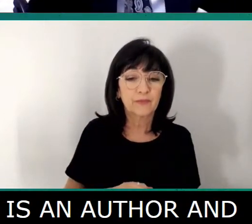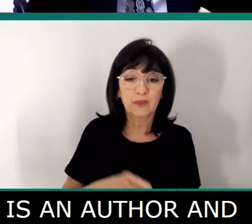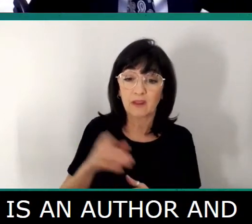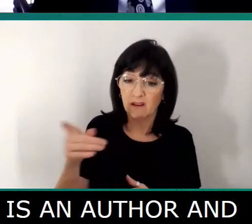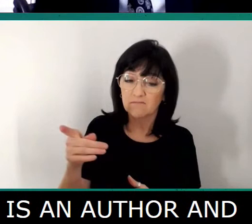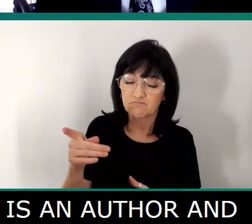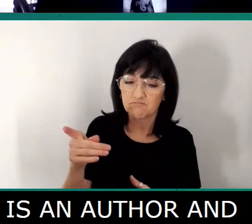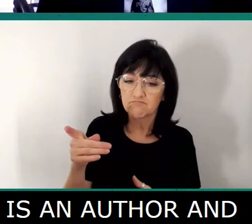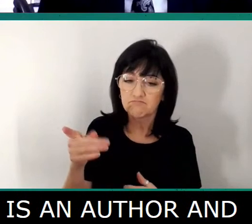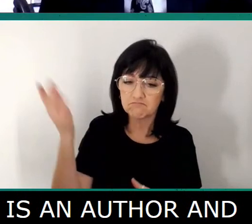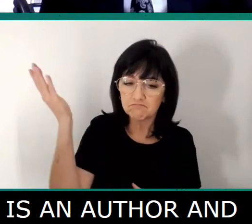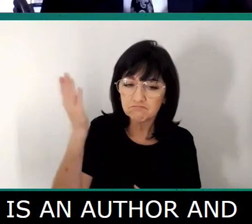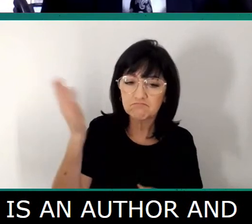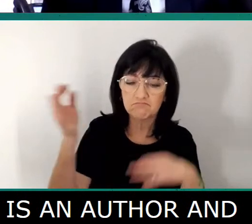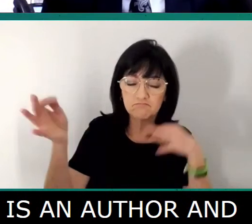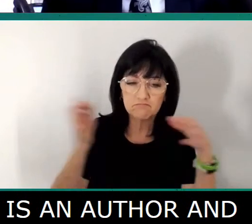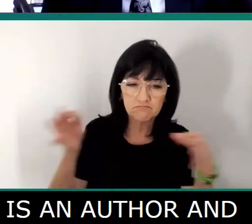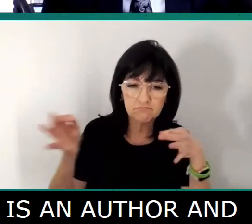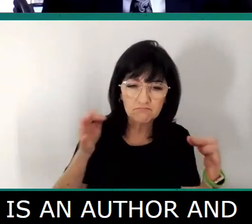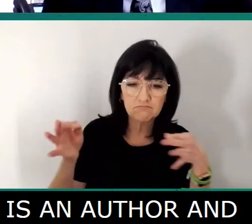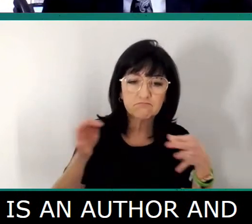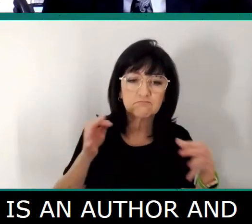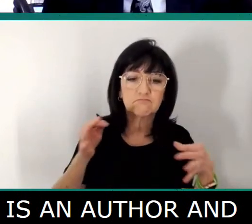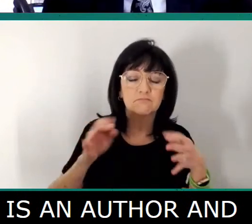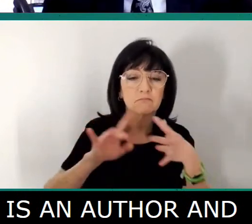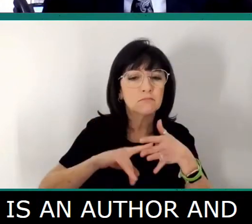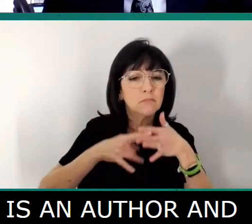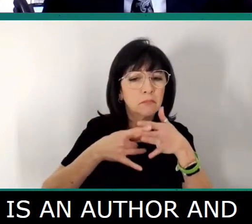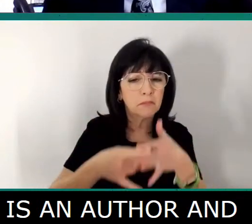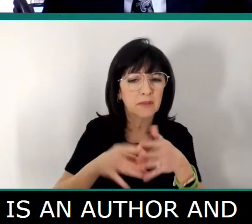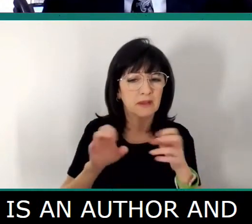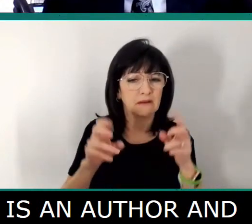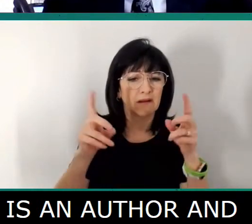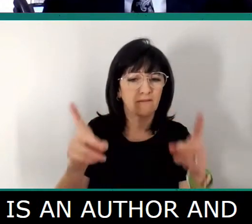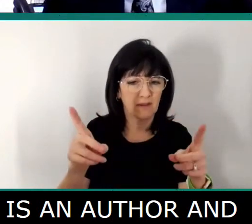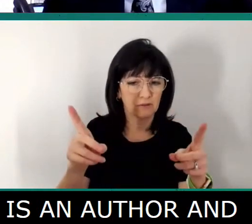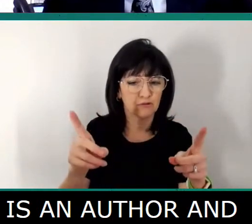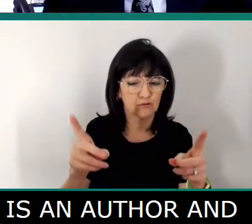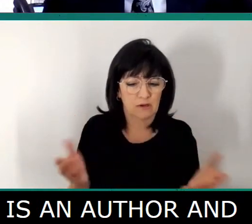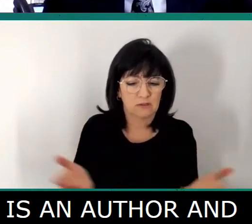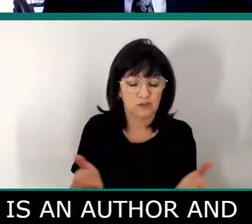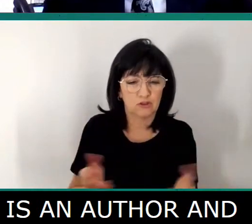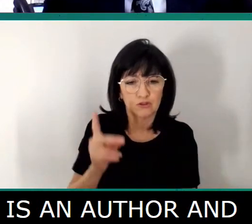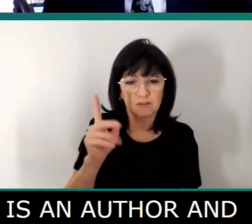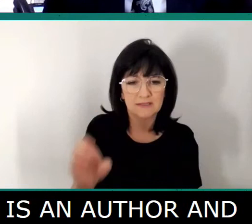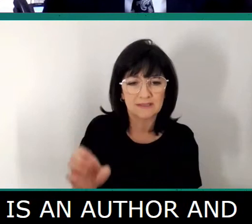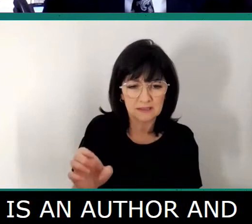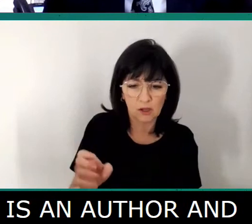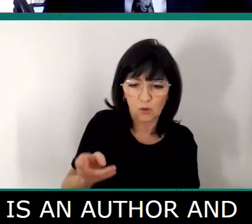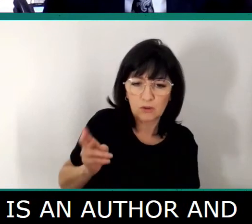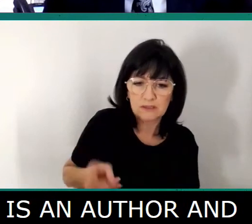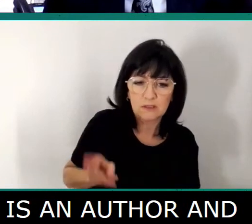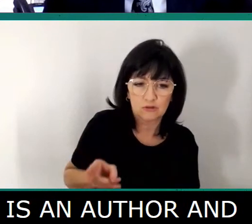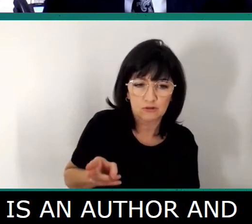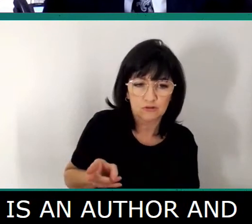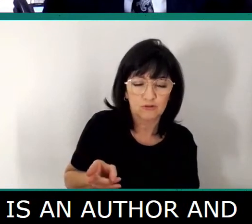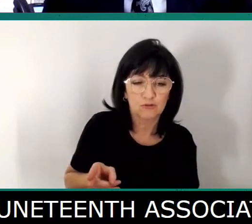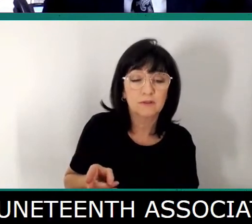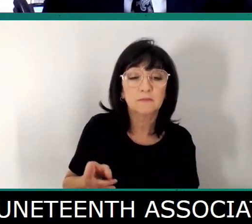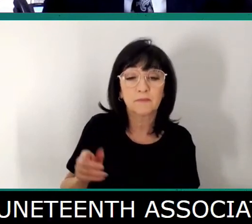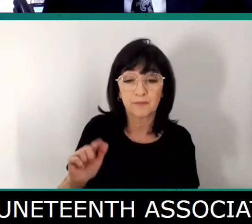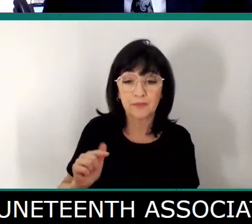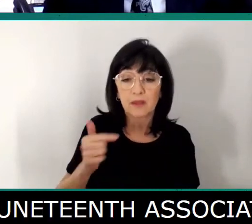interesting presentation about the early history of education here in Delaware. And Dr. Reba